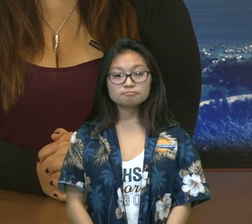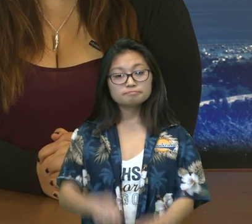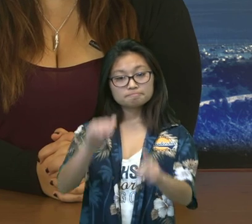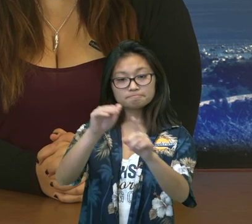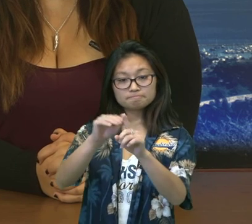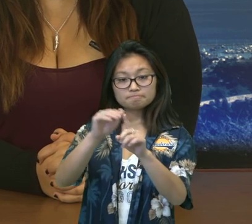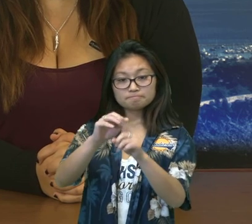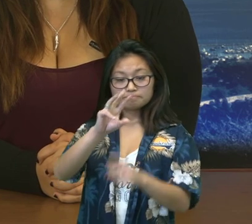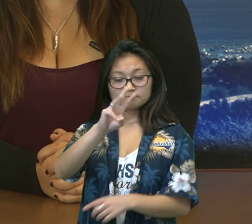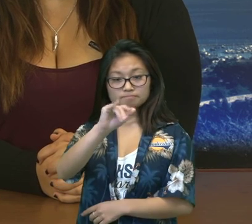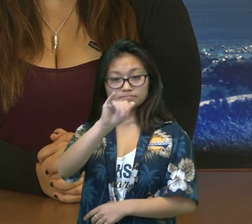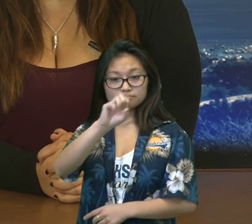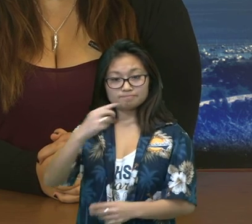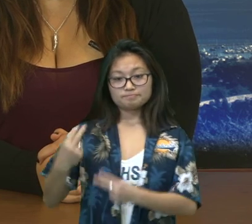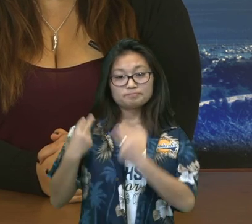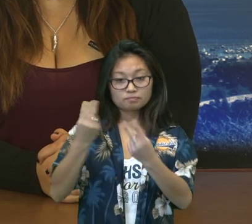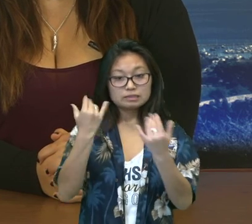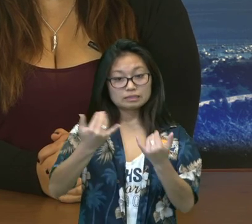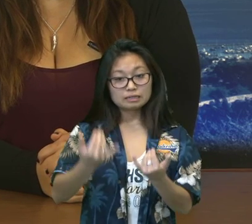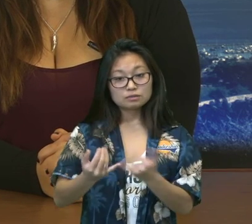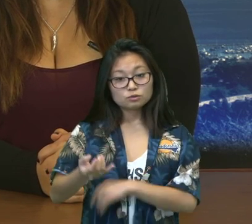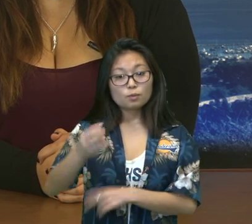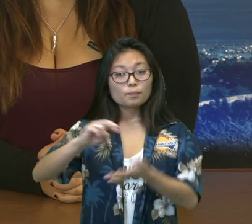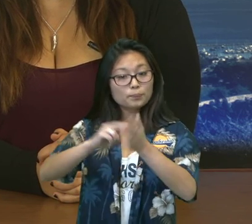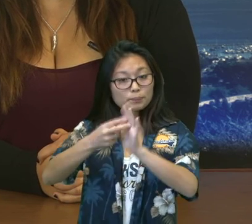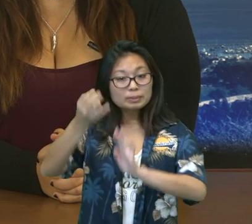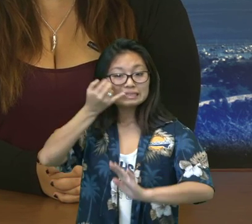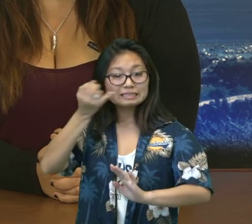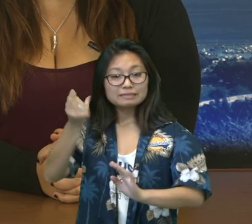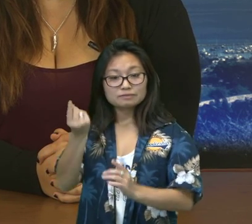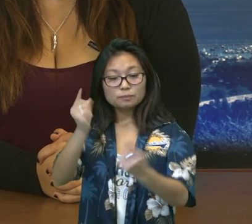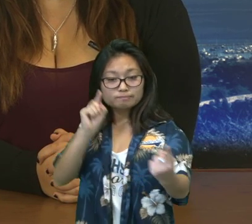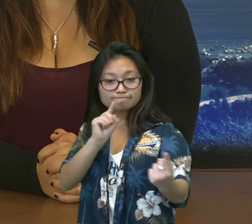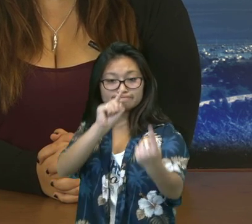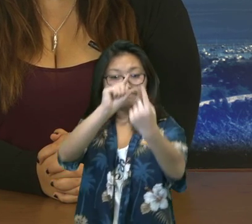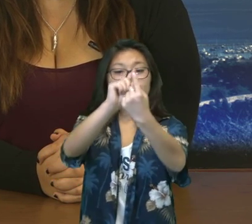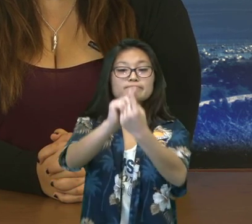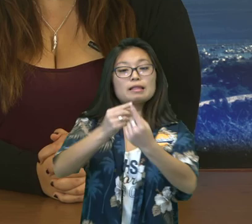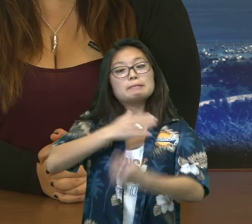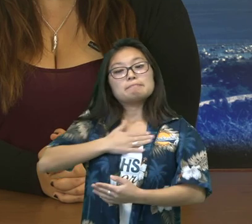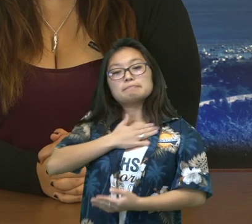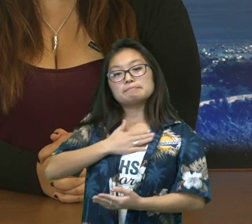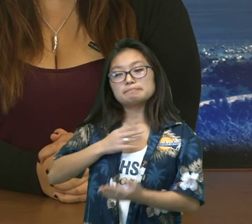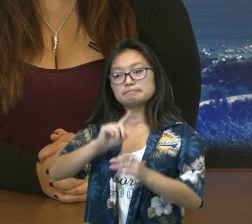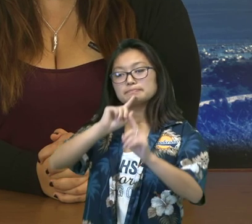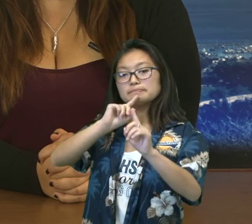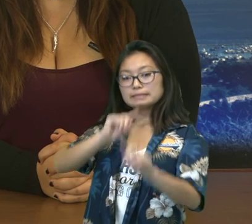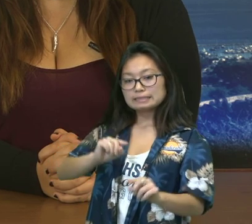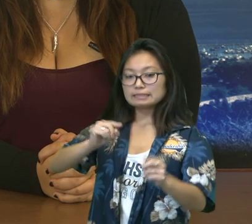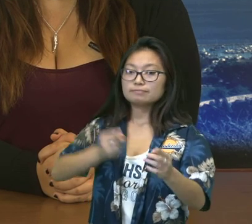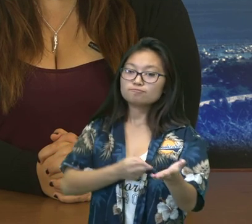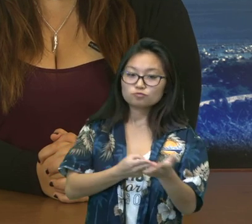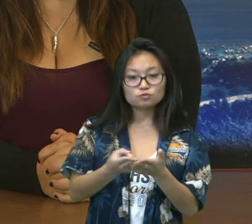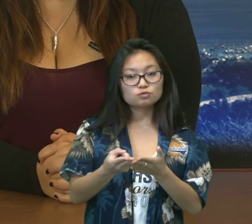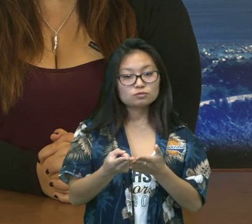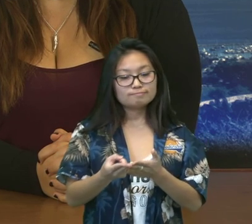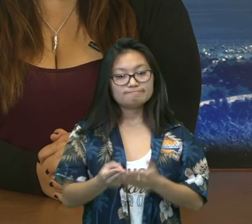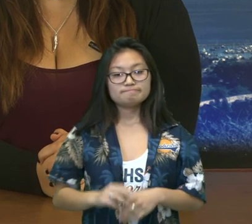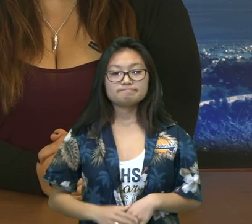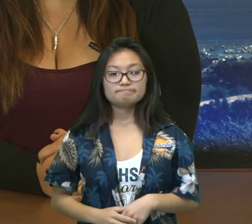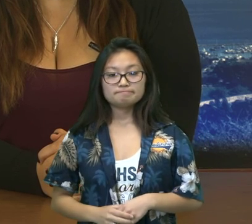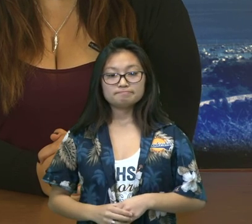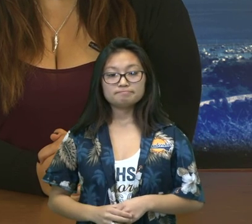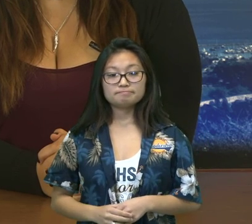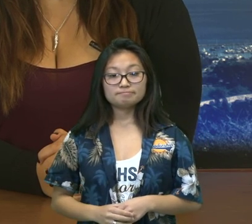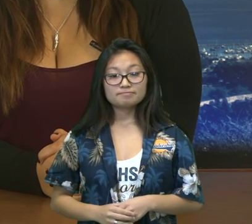A quick reminder that the WASC committee will be visiting our campus today, and that means that if you have an adult stop and ask you a question, please respond honestly